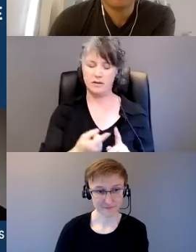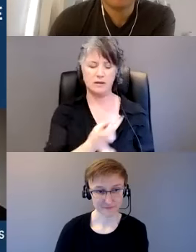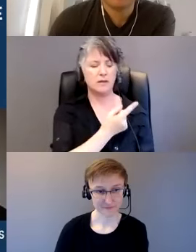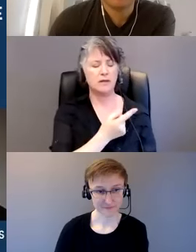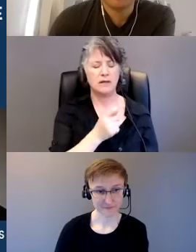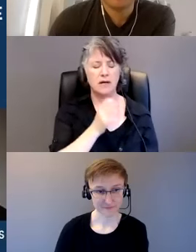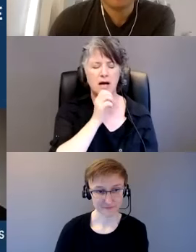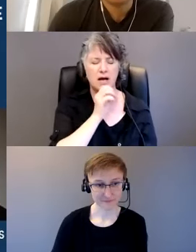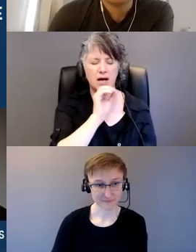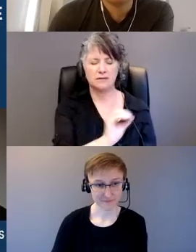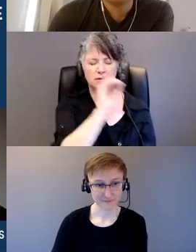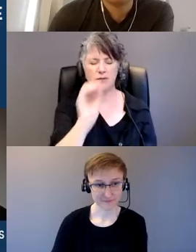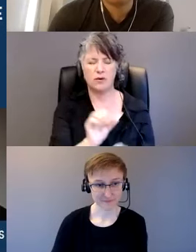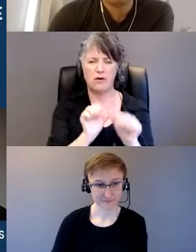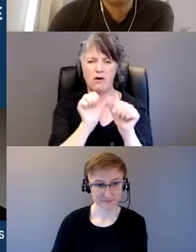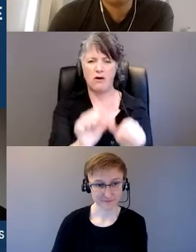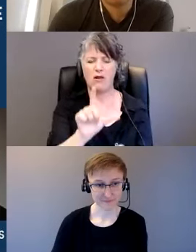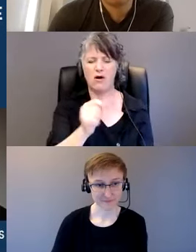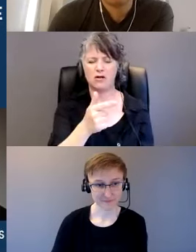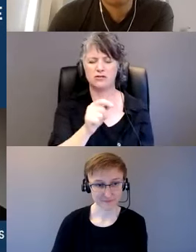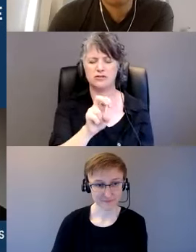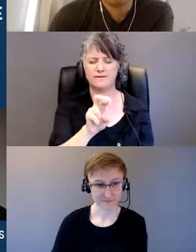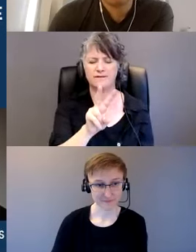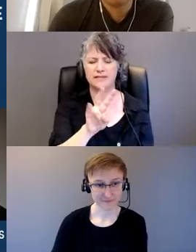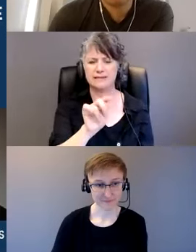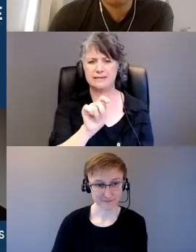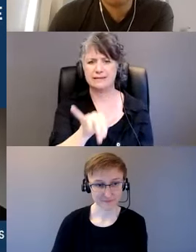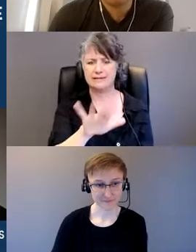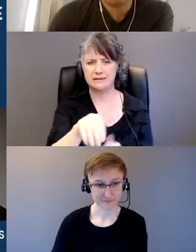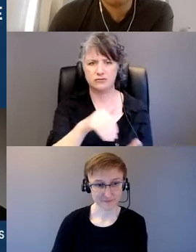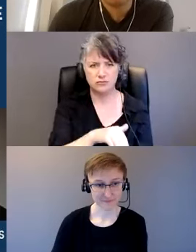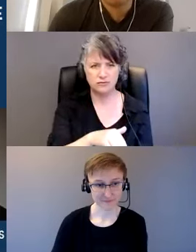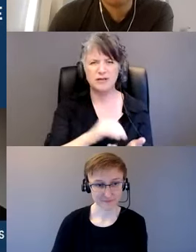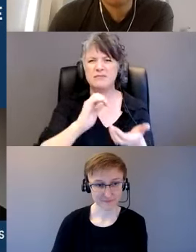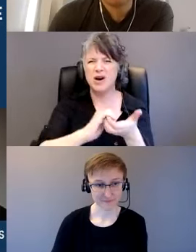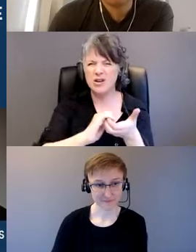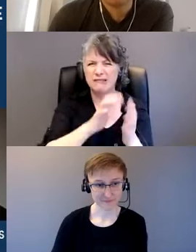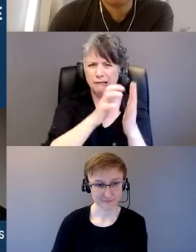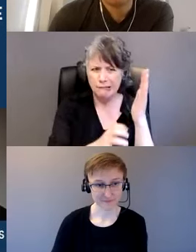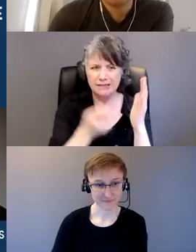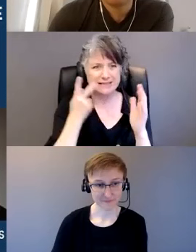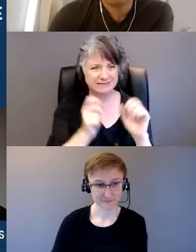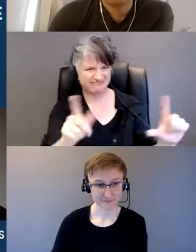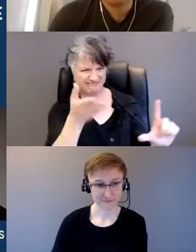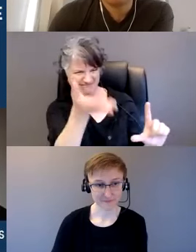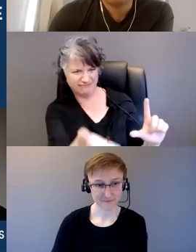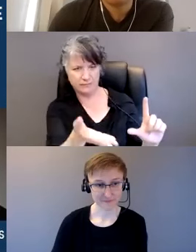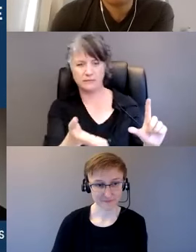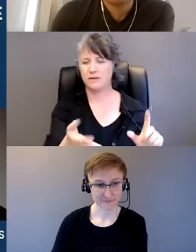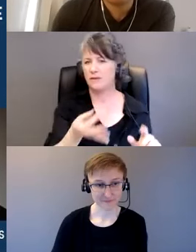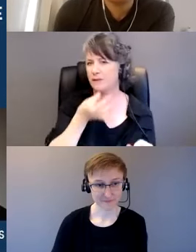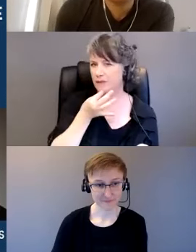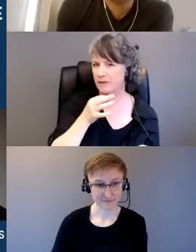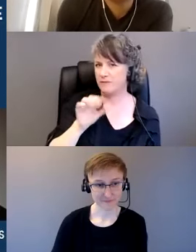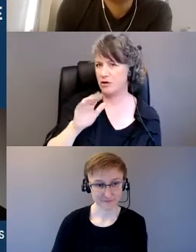Longevity Centre, and you'll see all the partners there. So if you're interested, again, you can sign